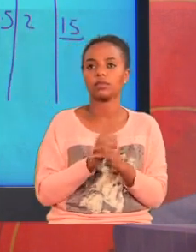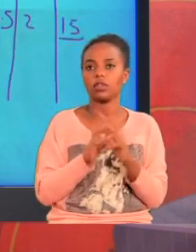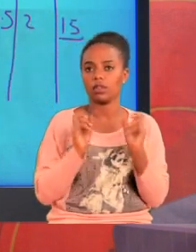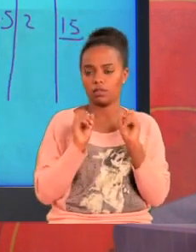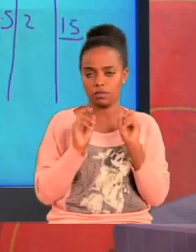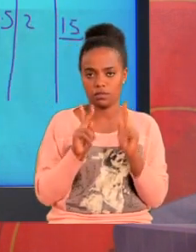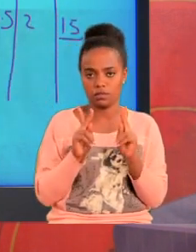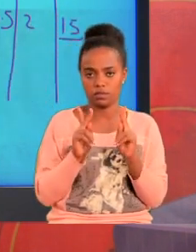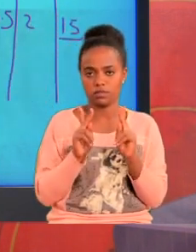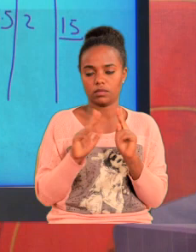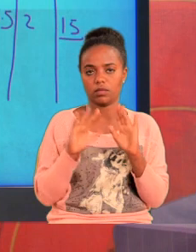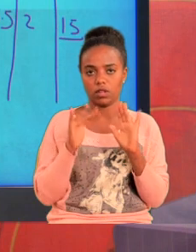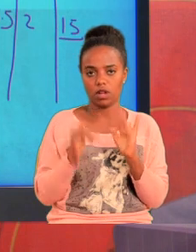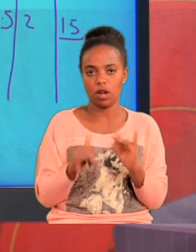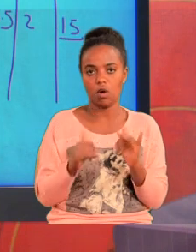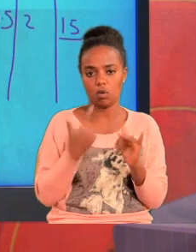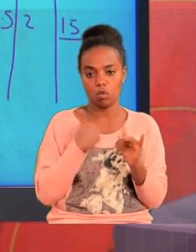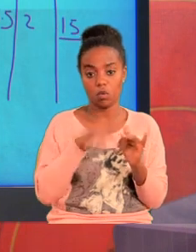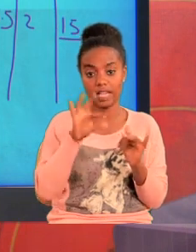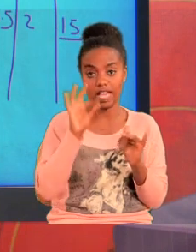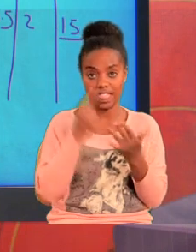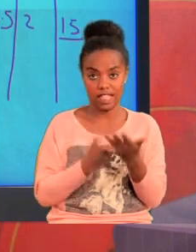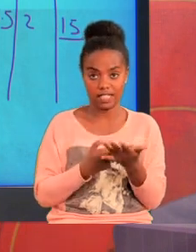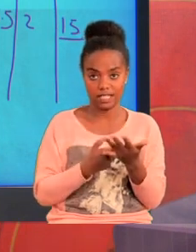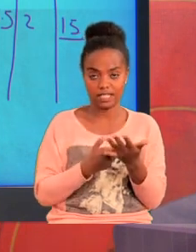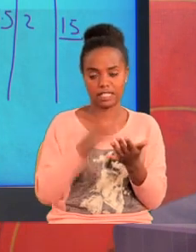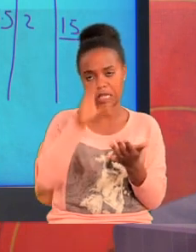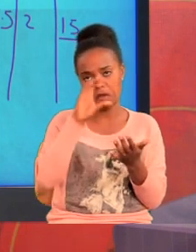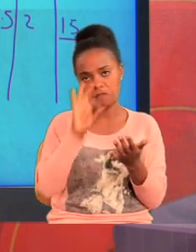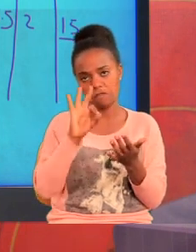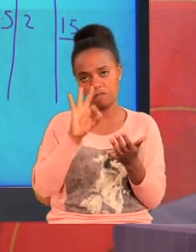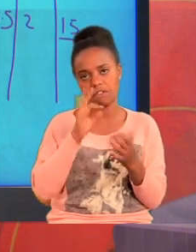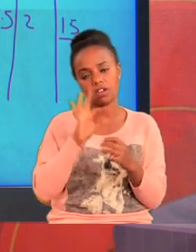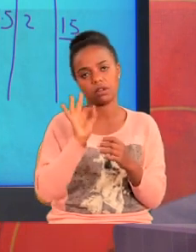Okay. Now we have this. After this,